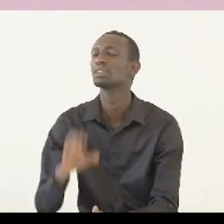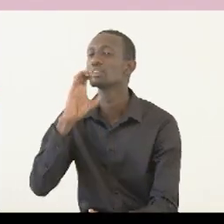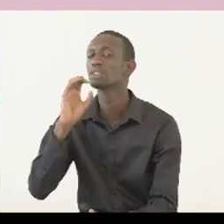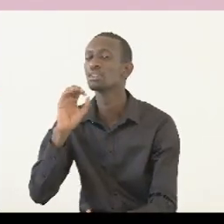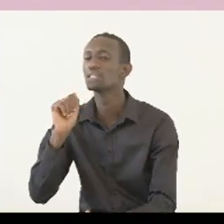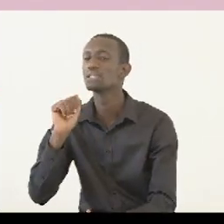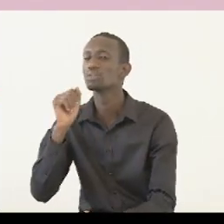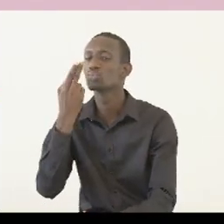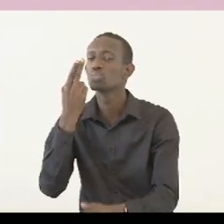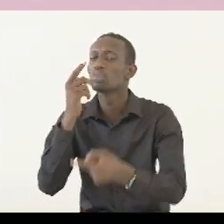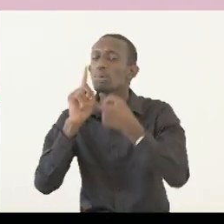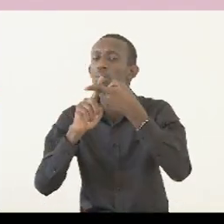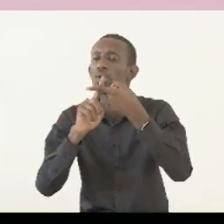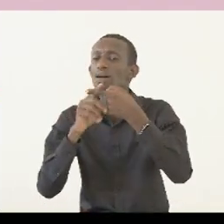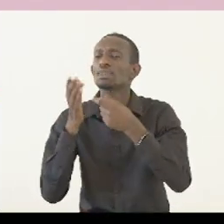positive, that is a